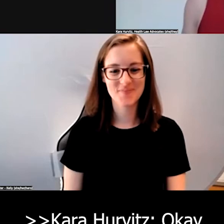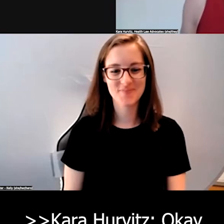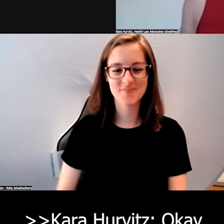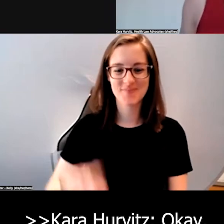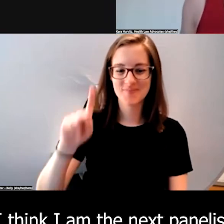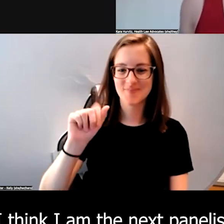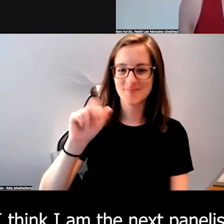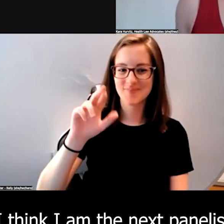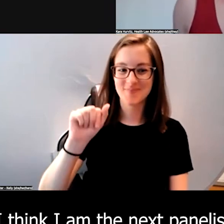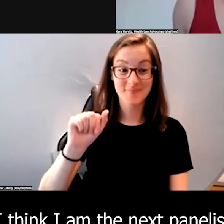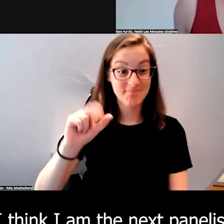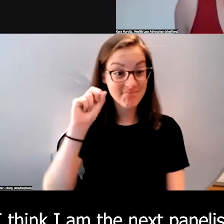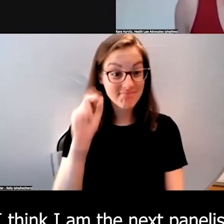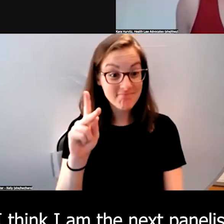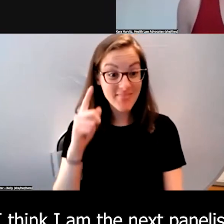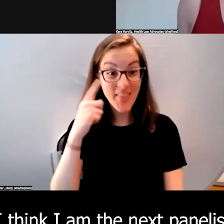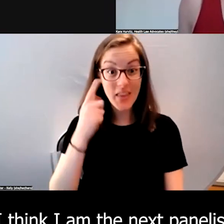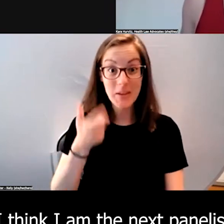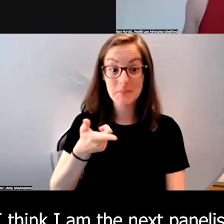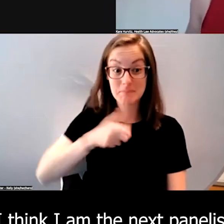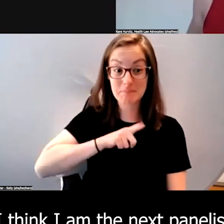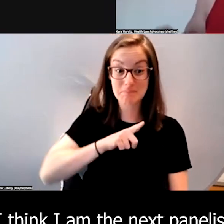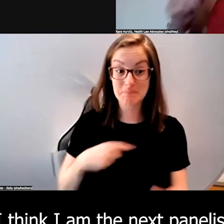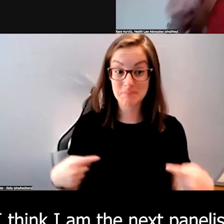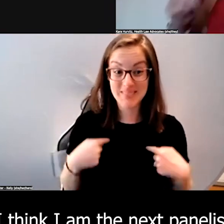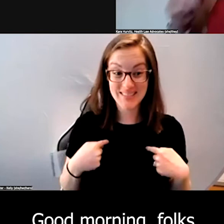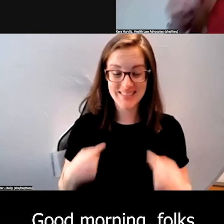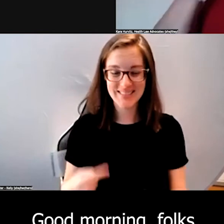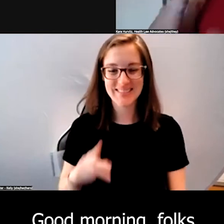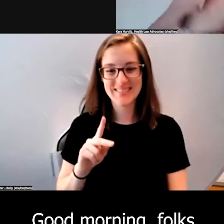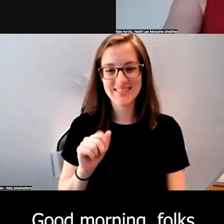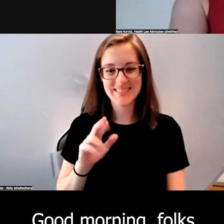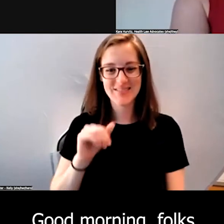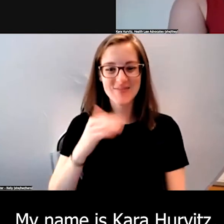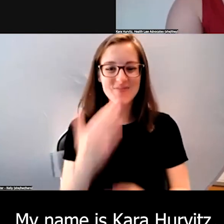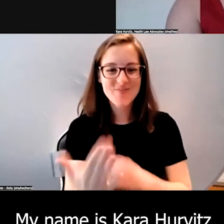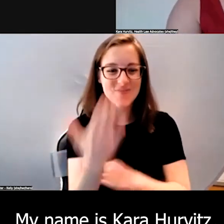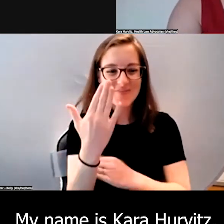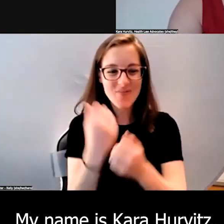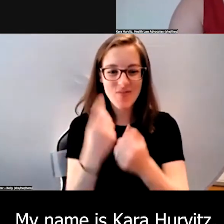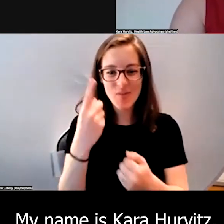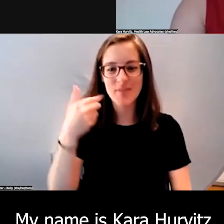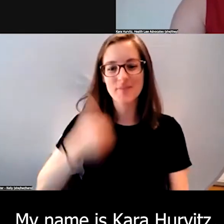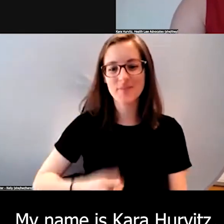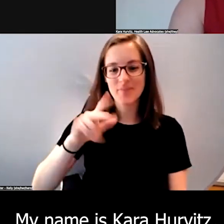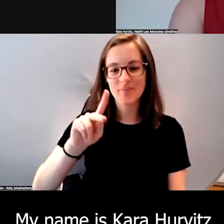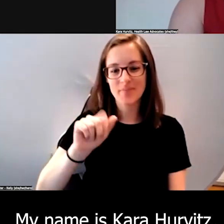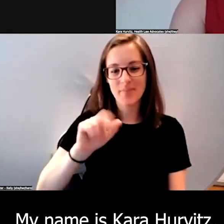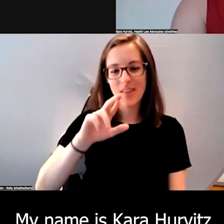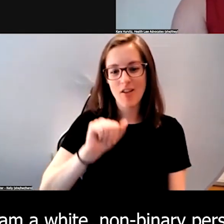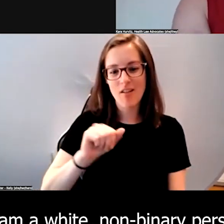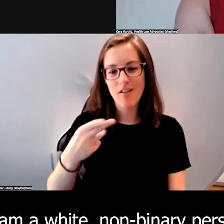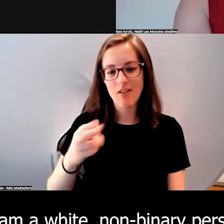Okay, I think I am the next panelist. Good morning, folks. My name is Kara